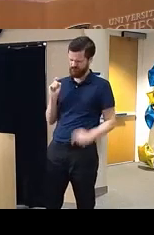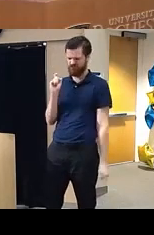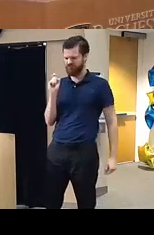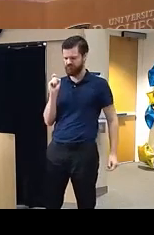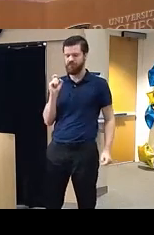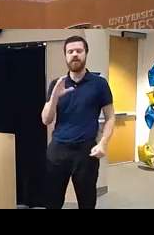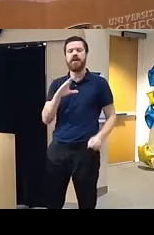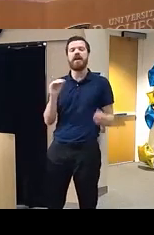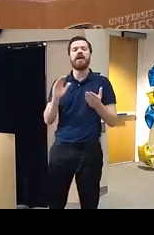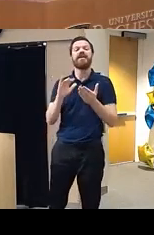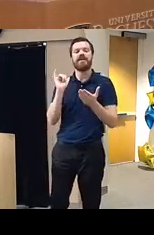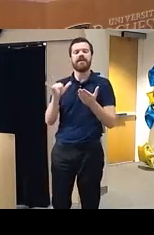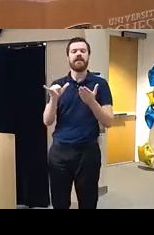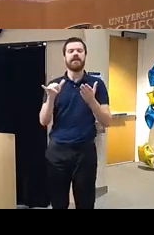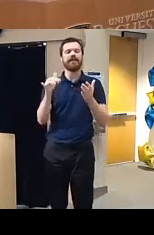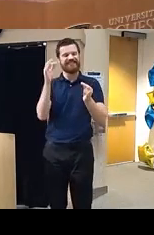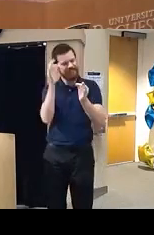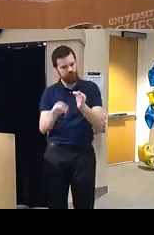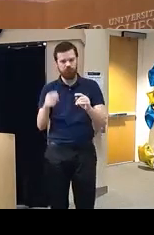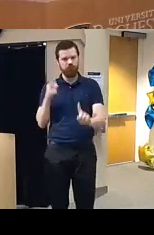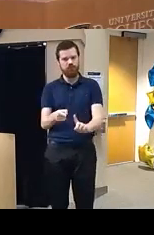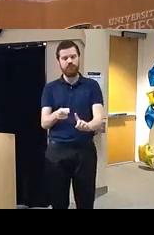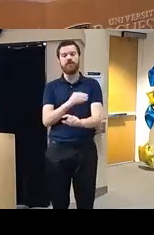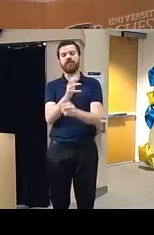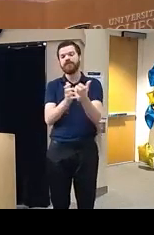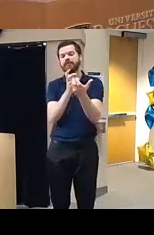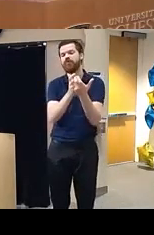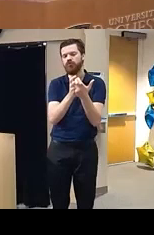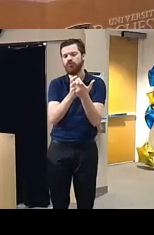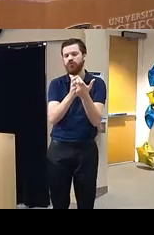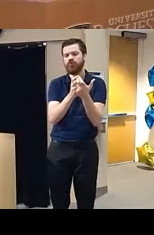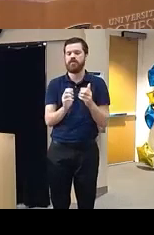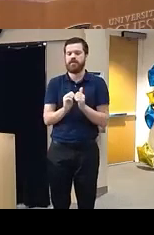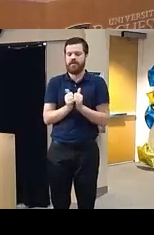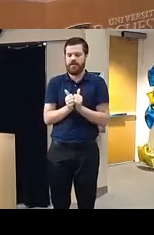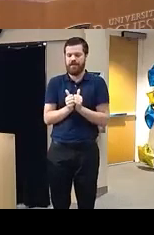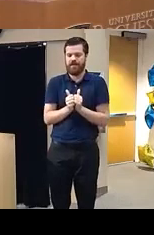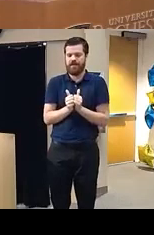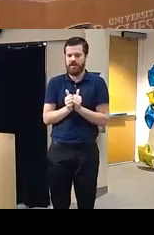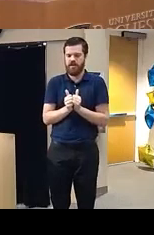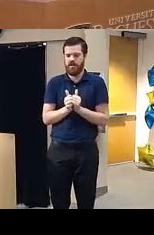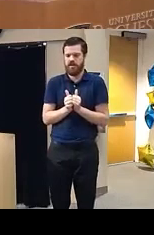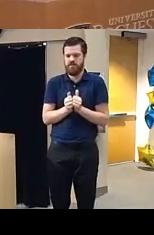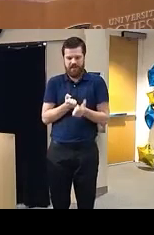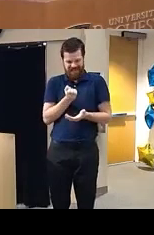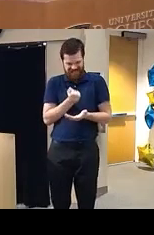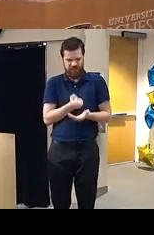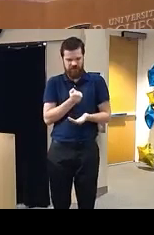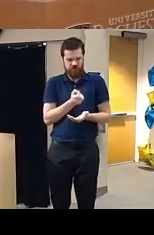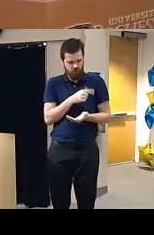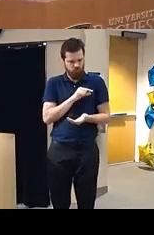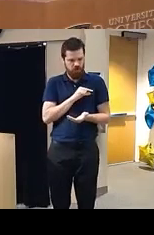this simplifying and it's tailoring, right? So how can we do the same evidence